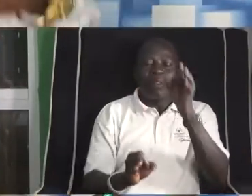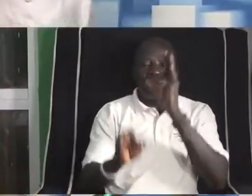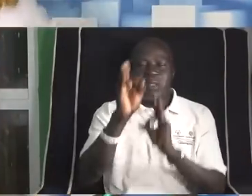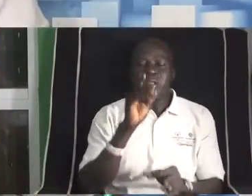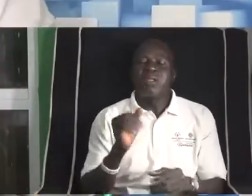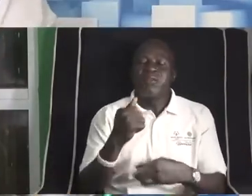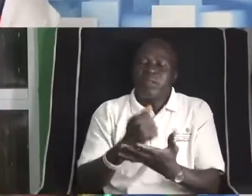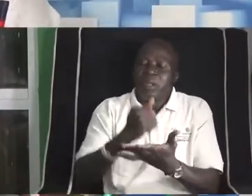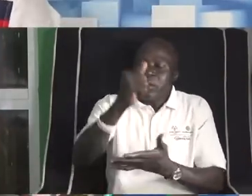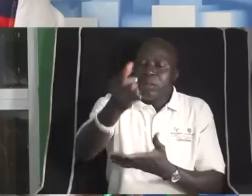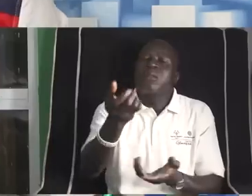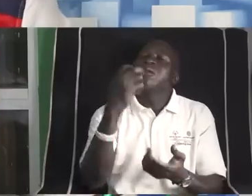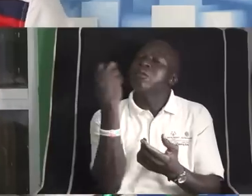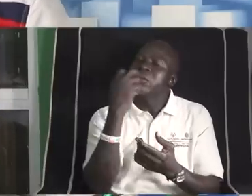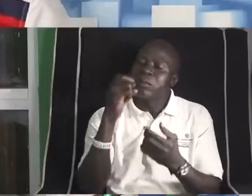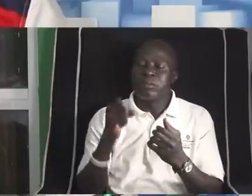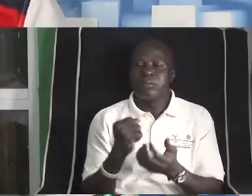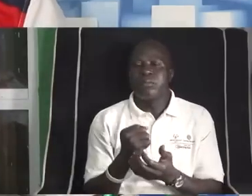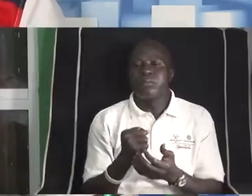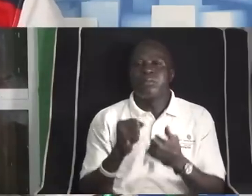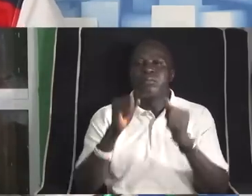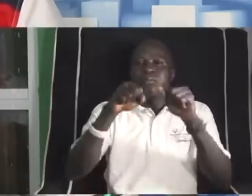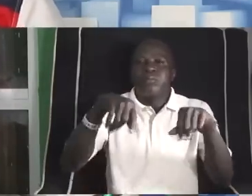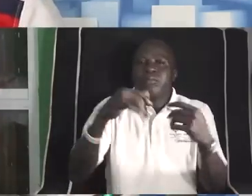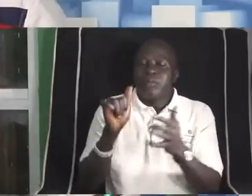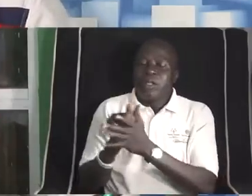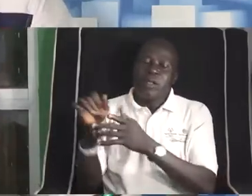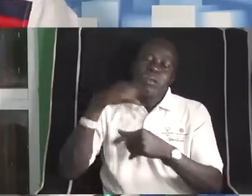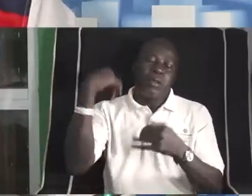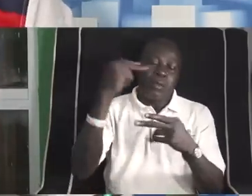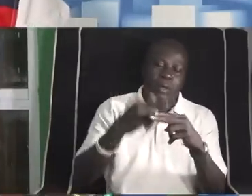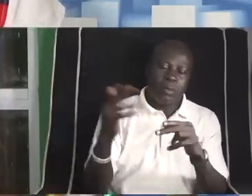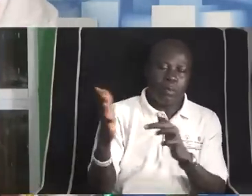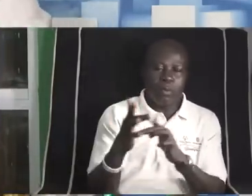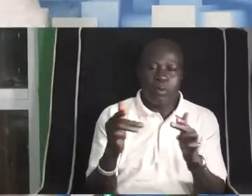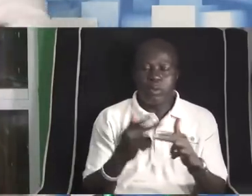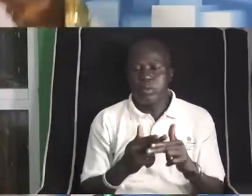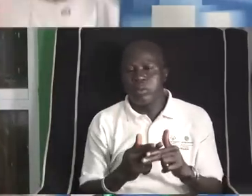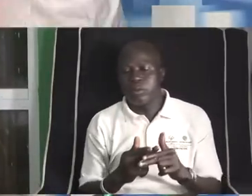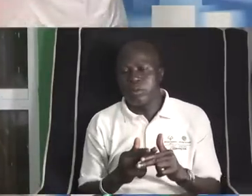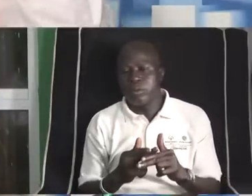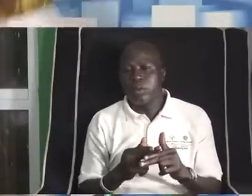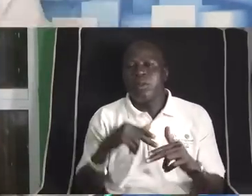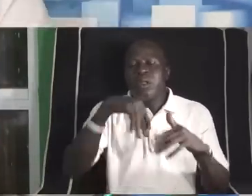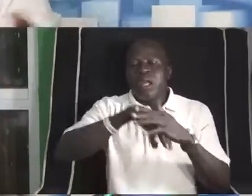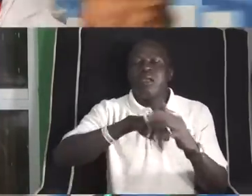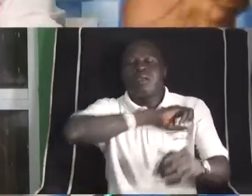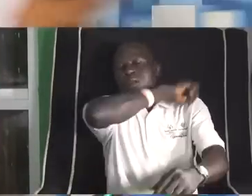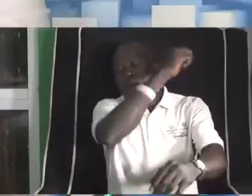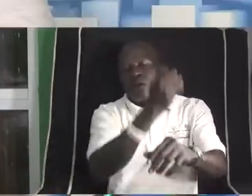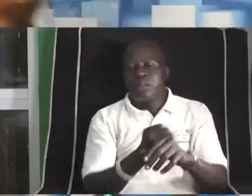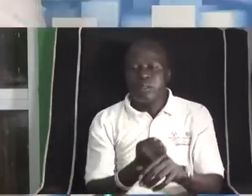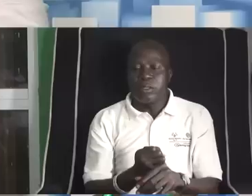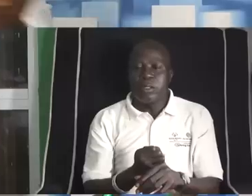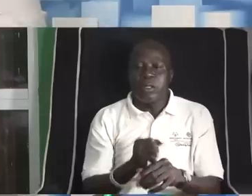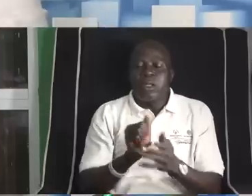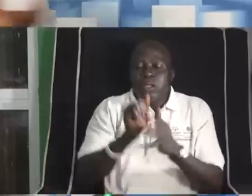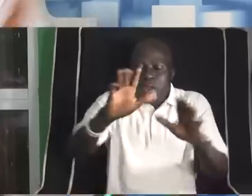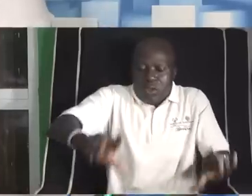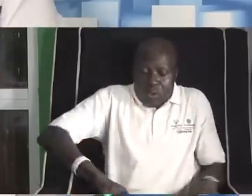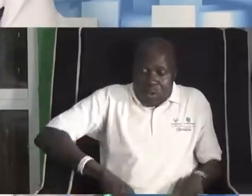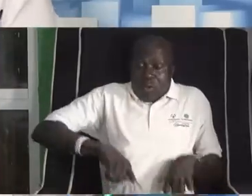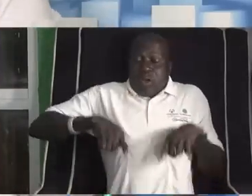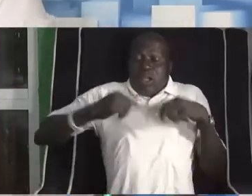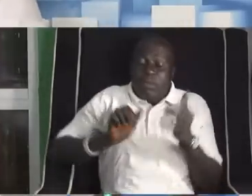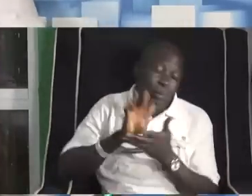tenu re jade you can say amen ma lo ala ma da gabu se ni aba in the name of Jesus mo kani ase ni I decree ki aye ro be ti